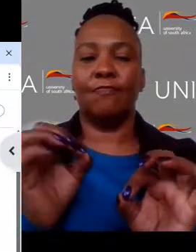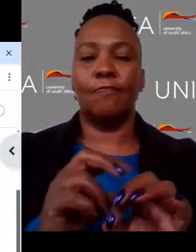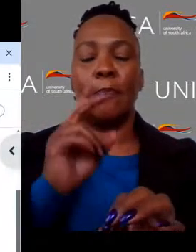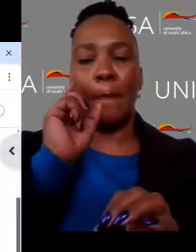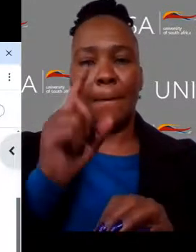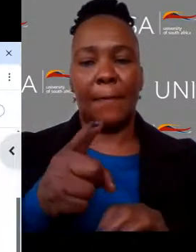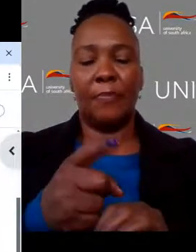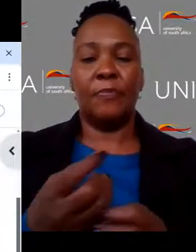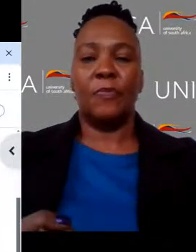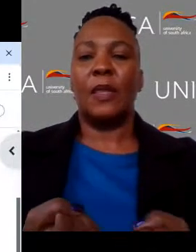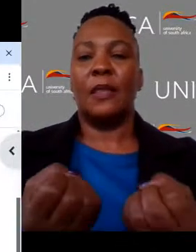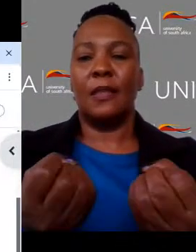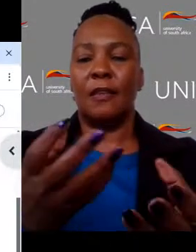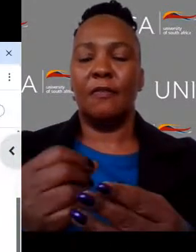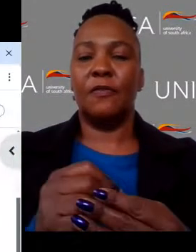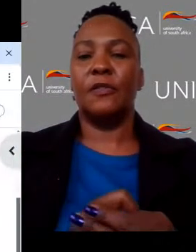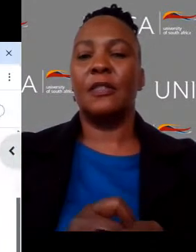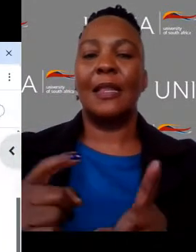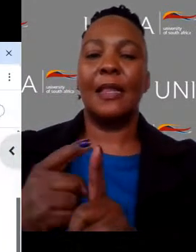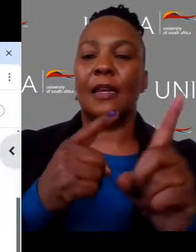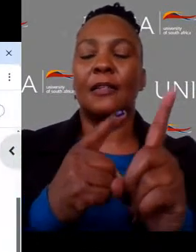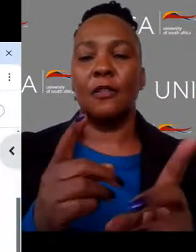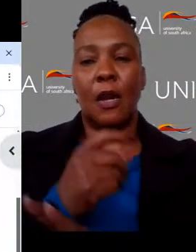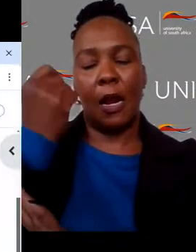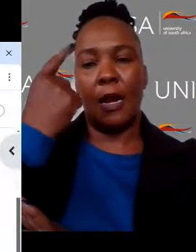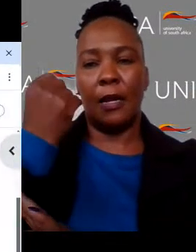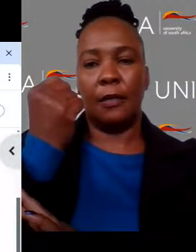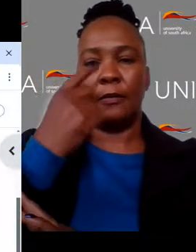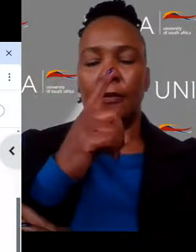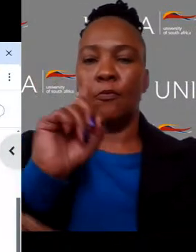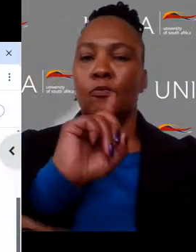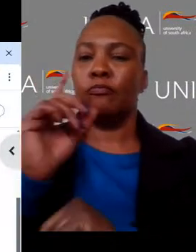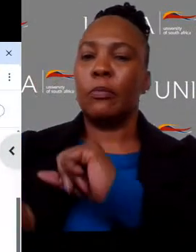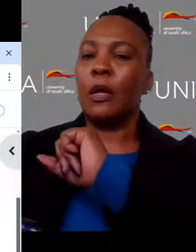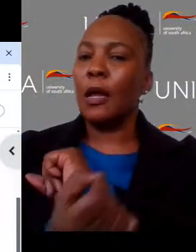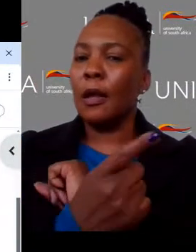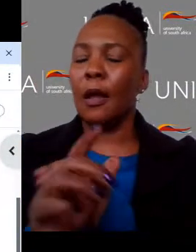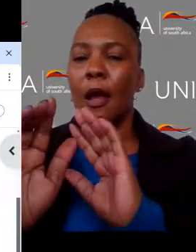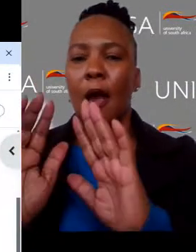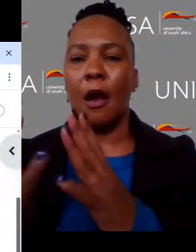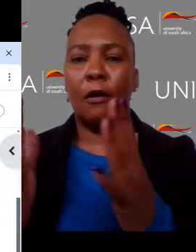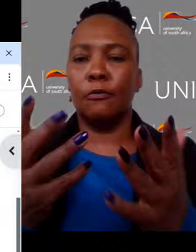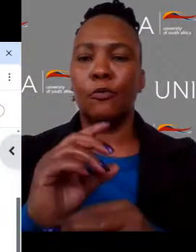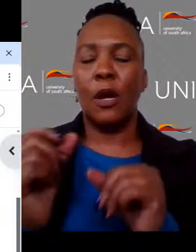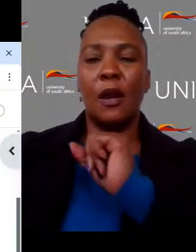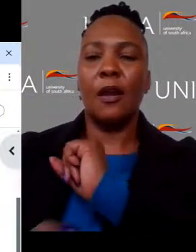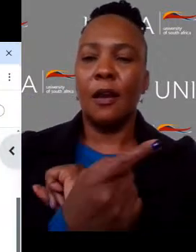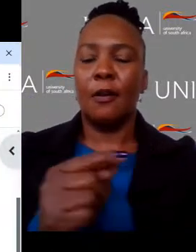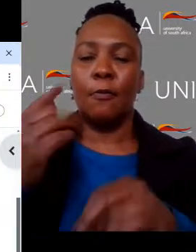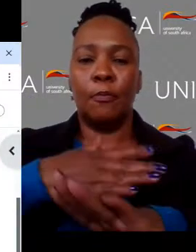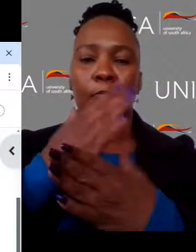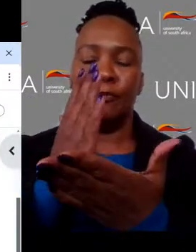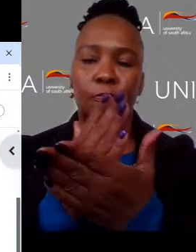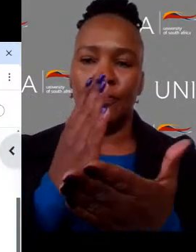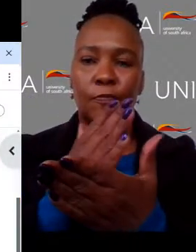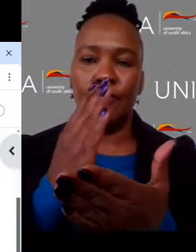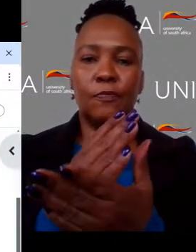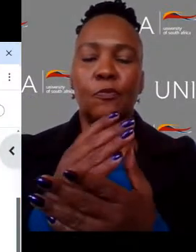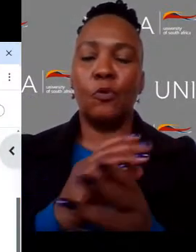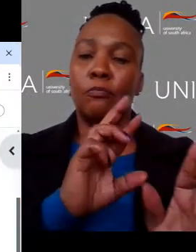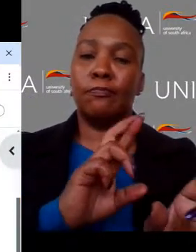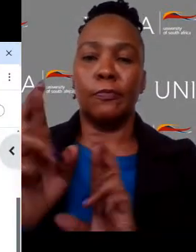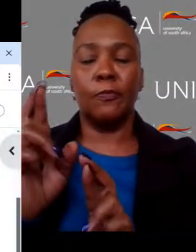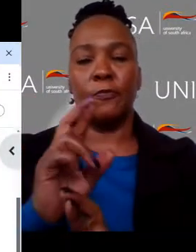definitely give you the direction and understanding of exactly what's going to happen, how's it going to happen, to make sure that you are ready for your